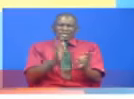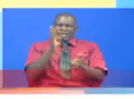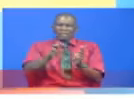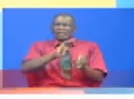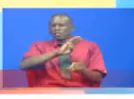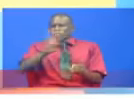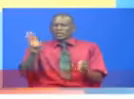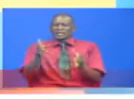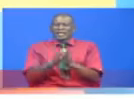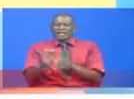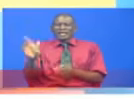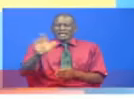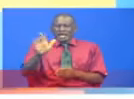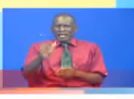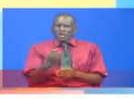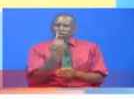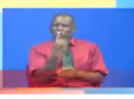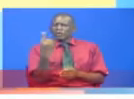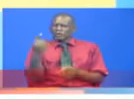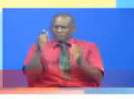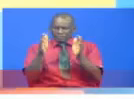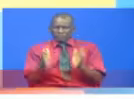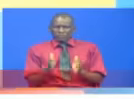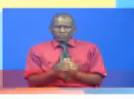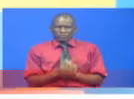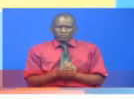and Langata 1 case each.